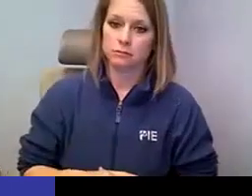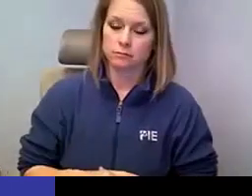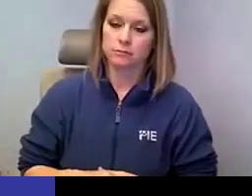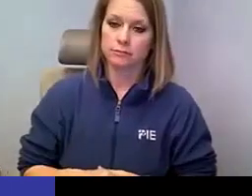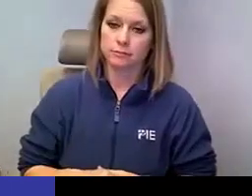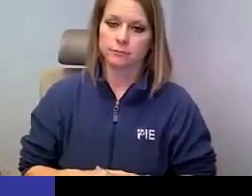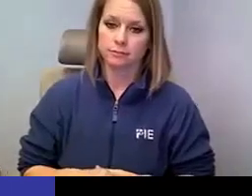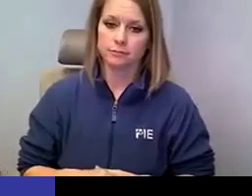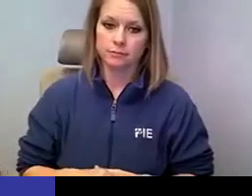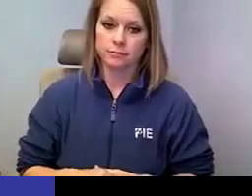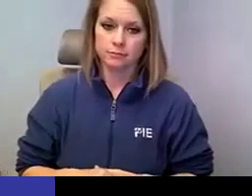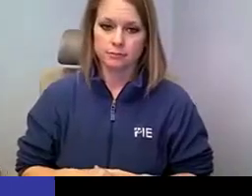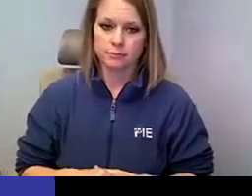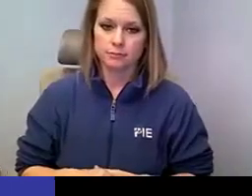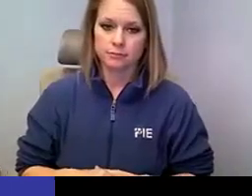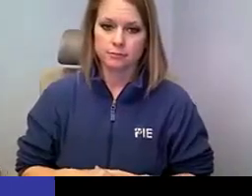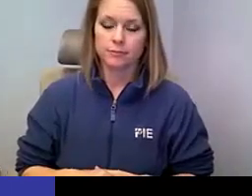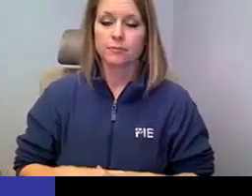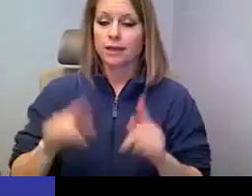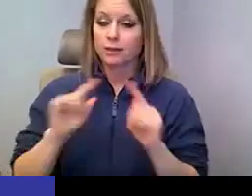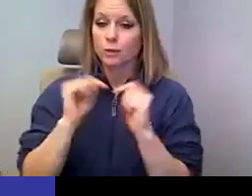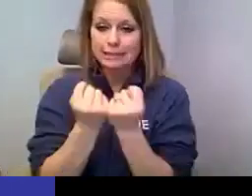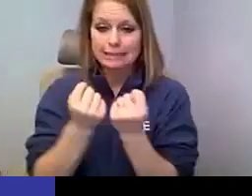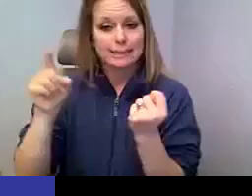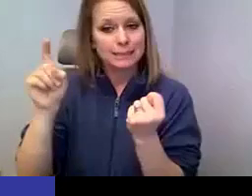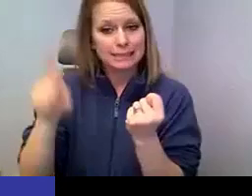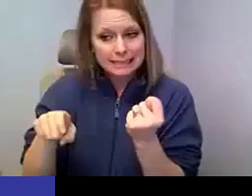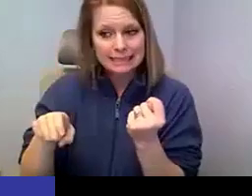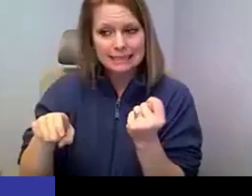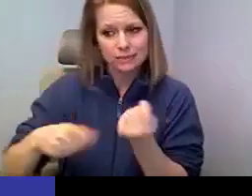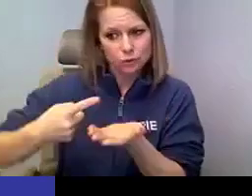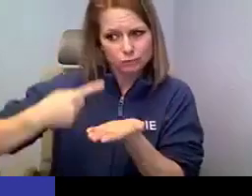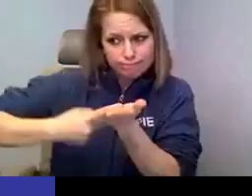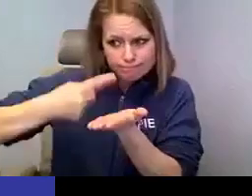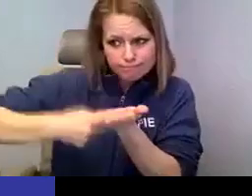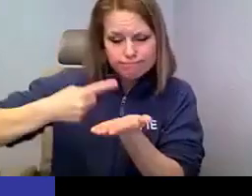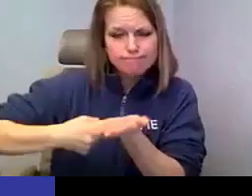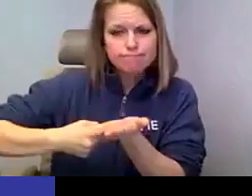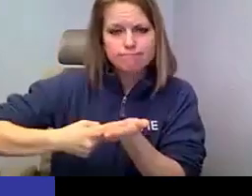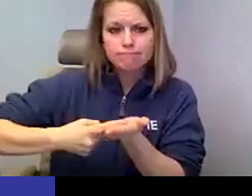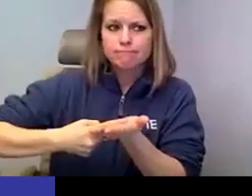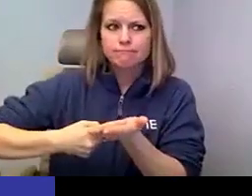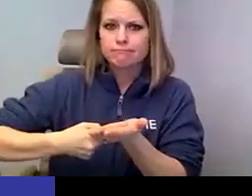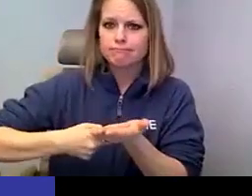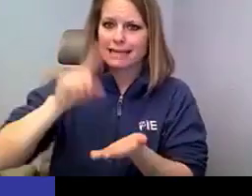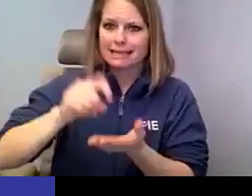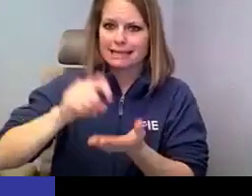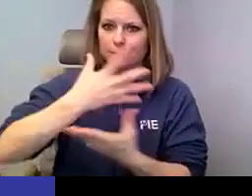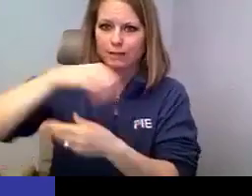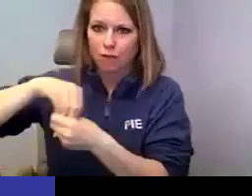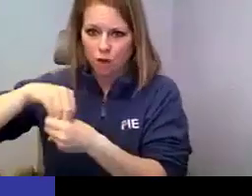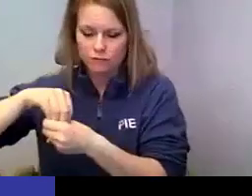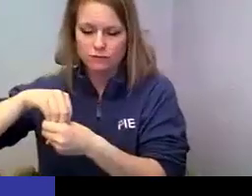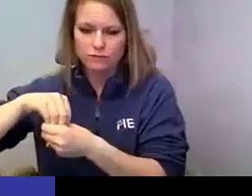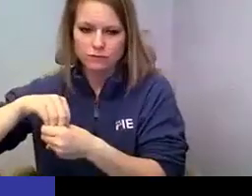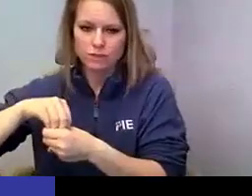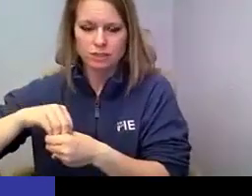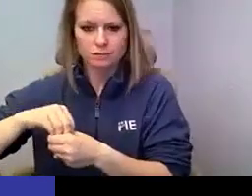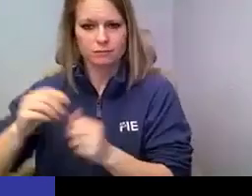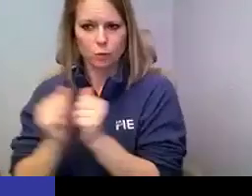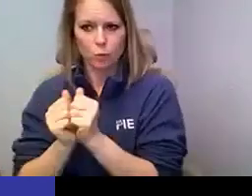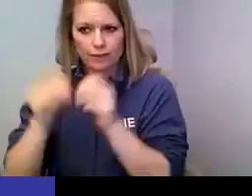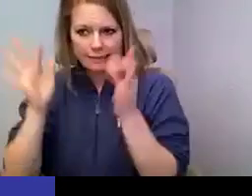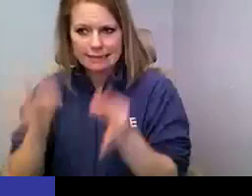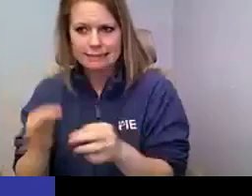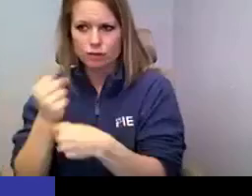disability evaluations. The team needs to talk about it and consider it. So in these required assessment things, the